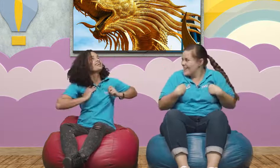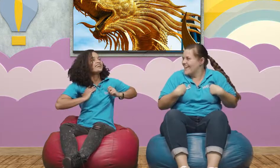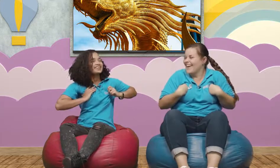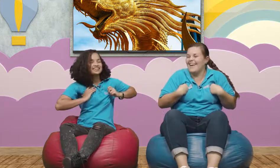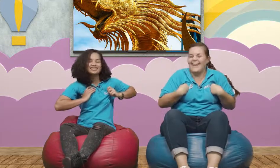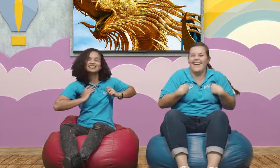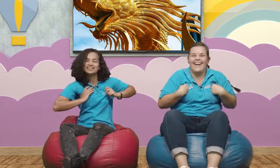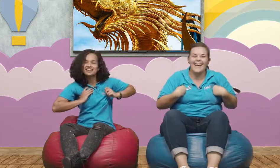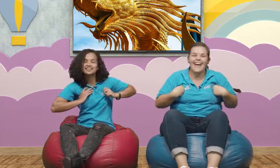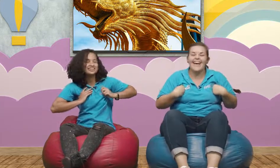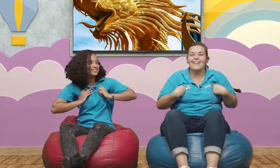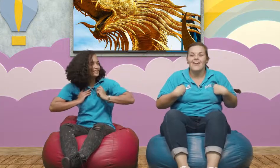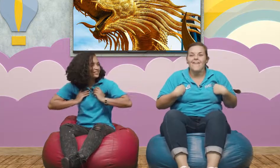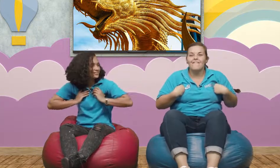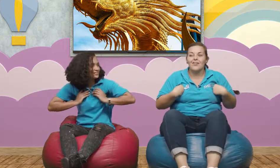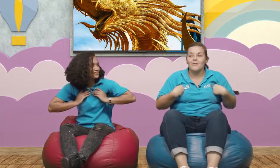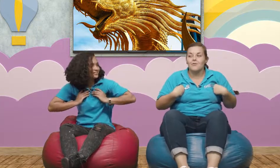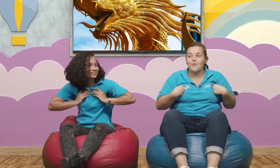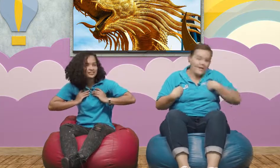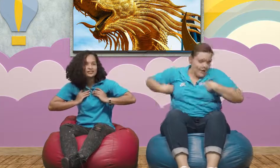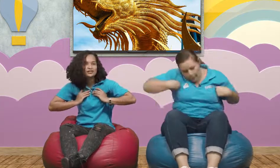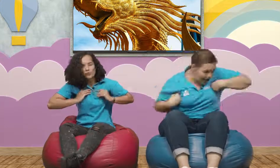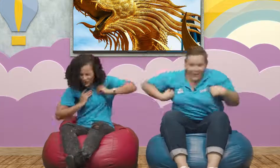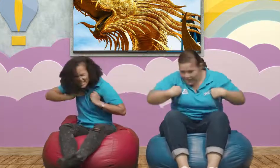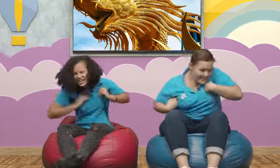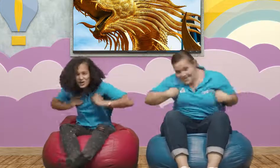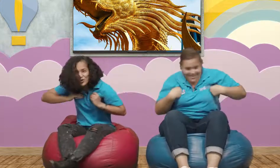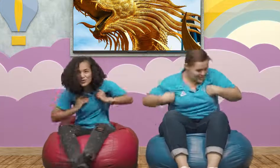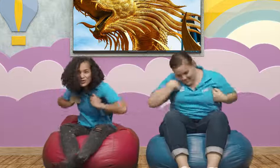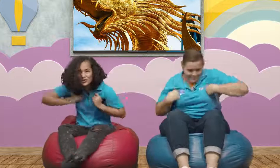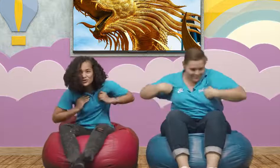Stop. And fast forward, forward.